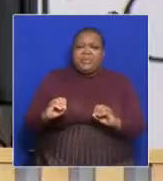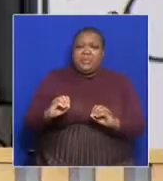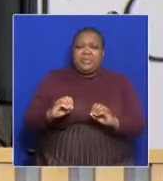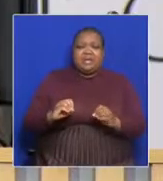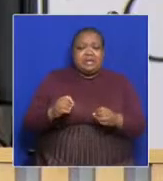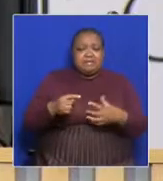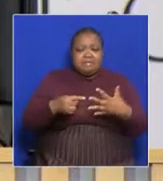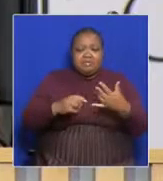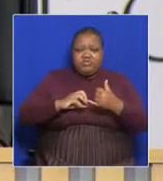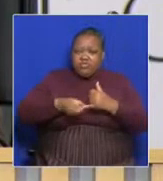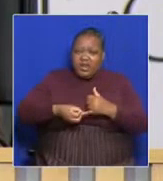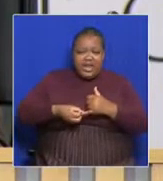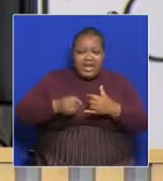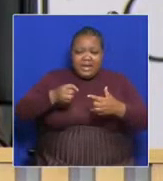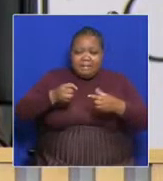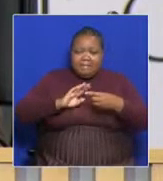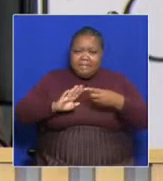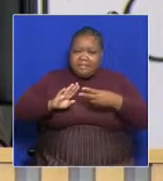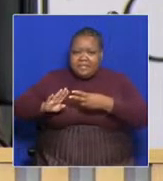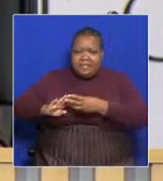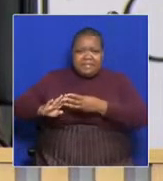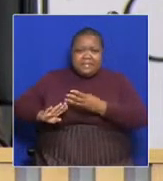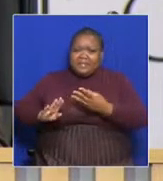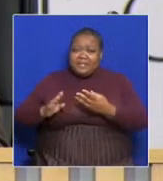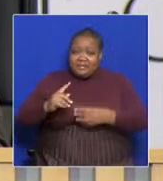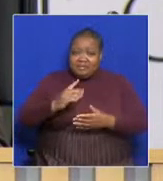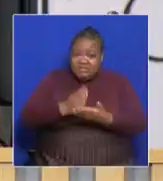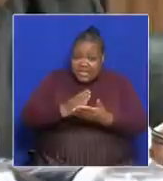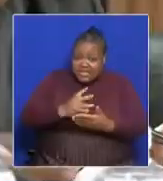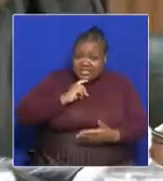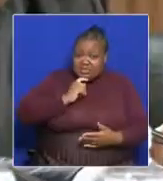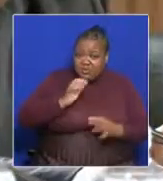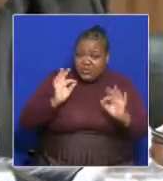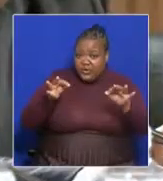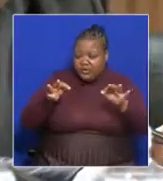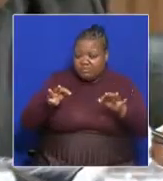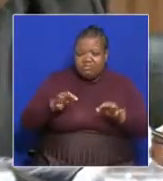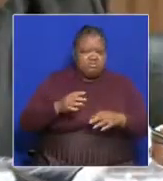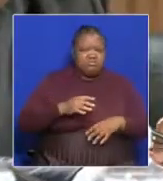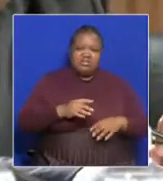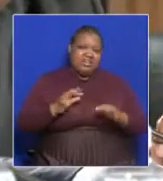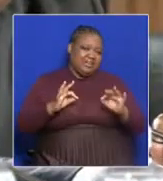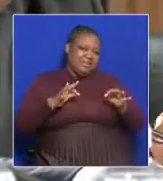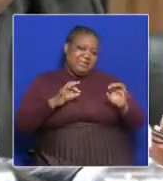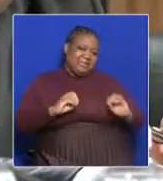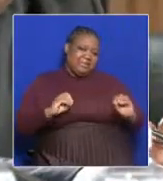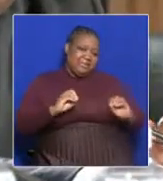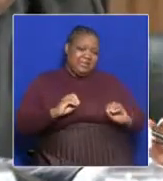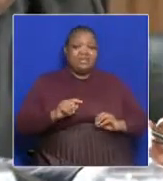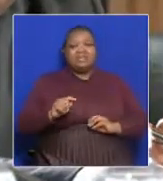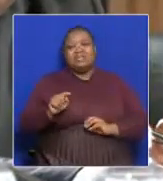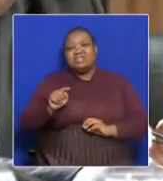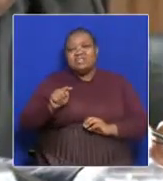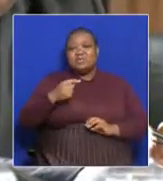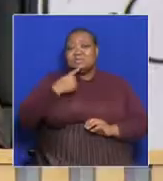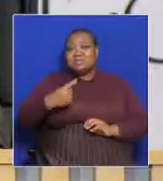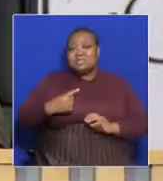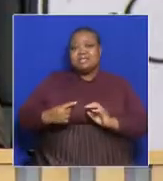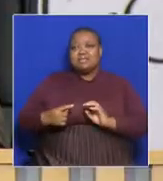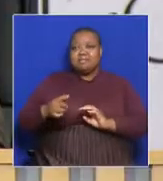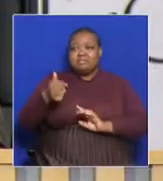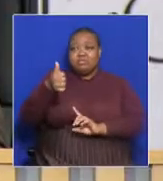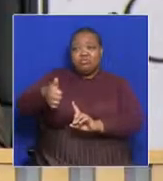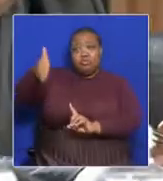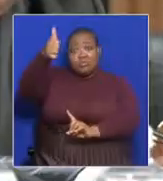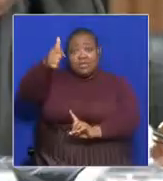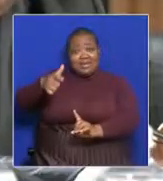avenues? Is that factually correct? It's not factually correct. So why did you say it to your superiors? Okay. And why